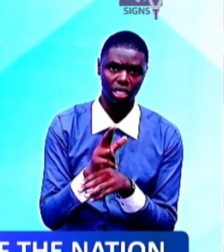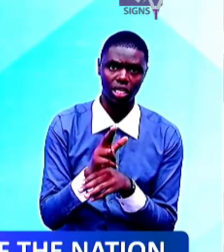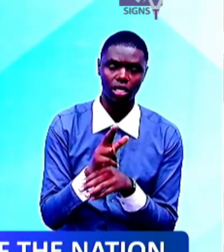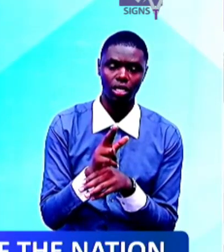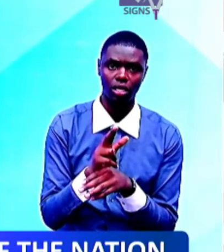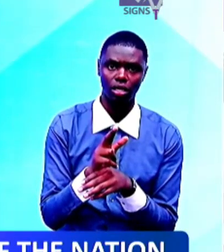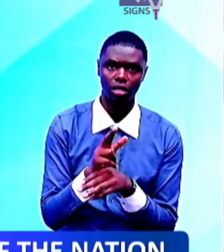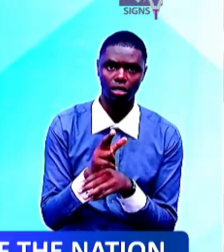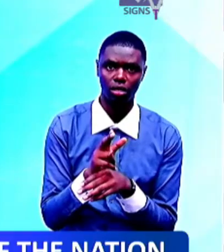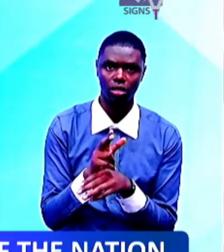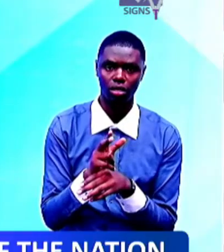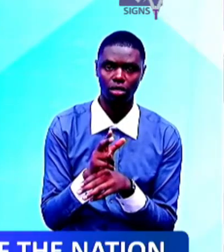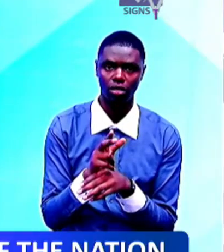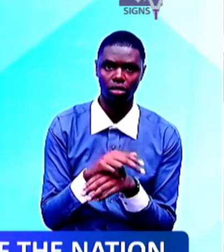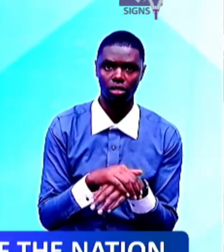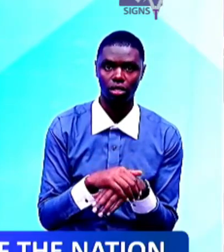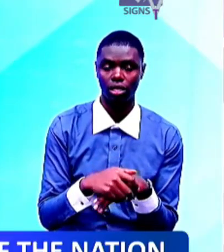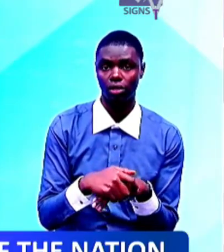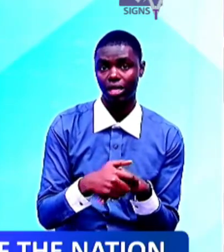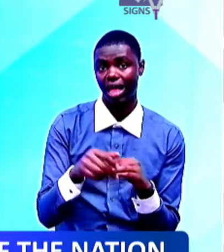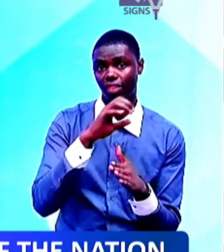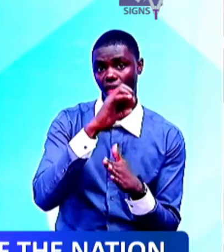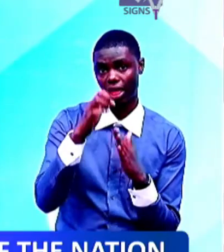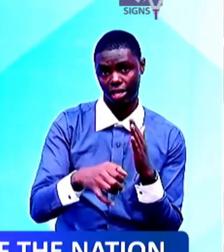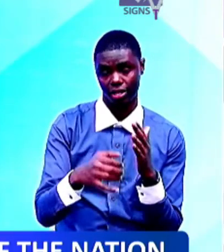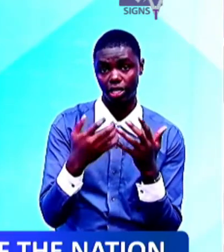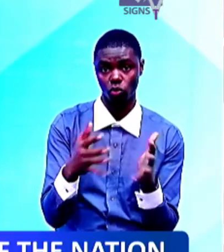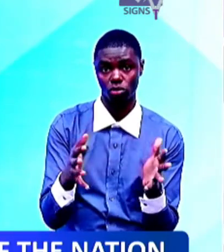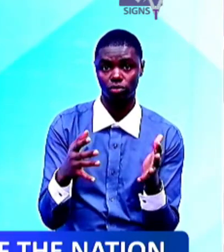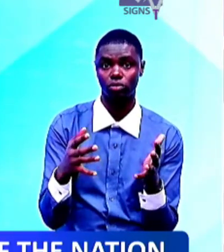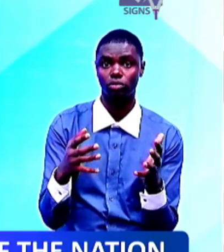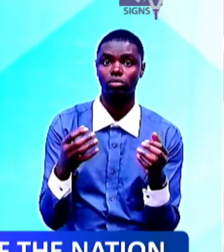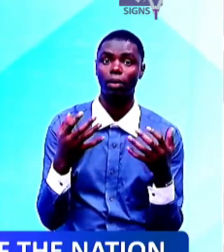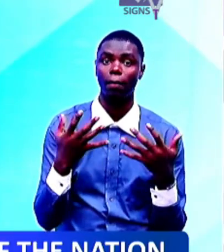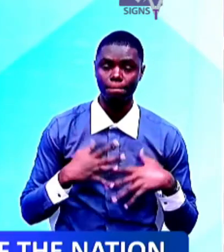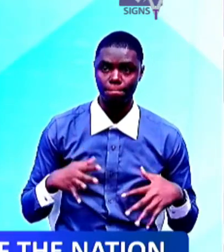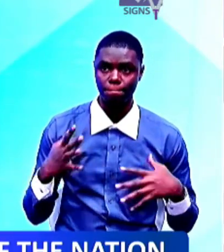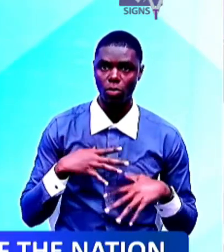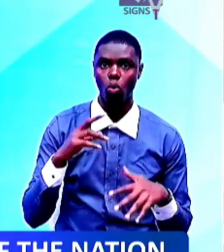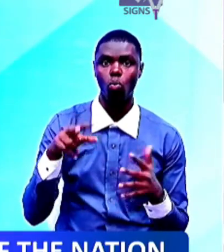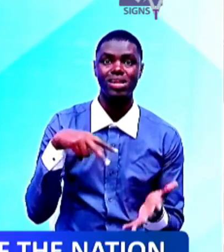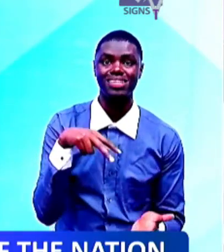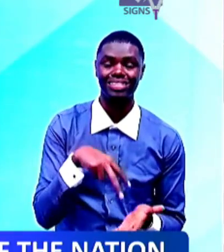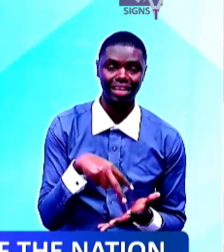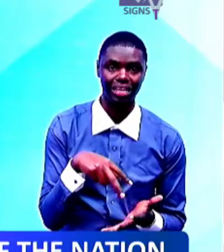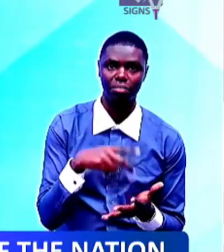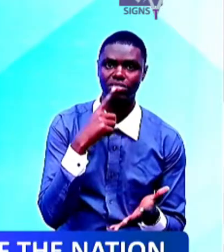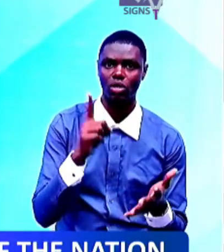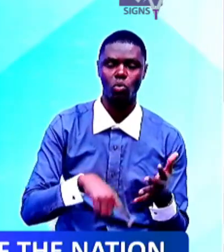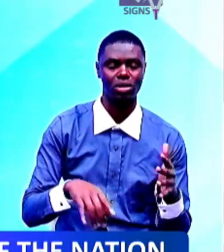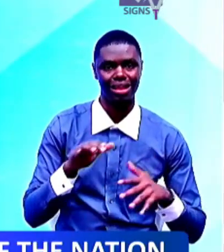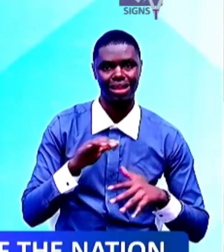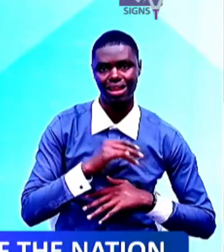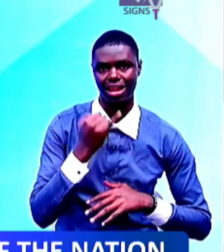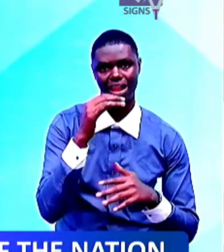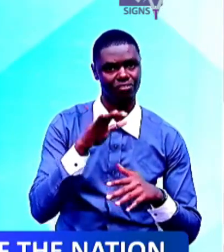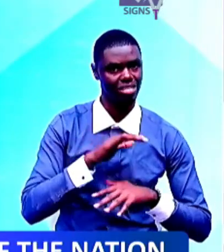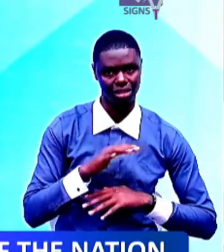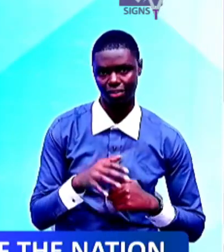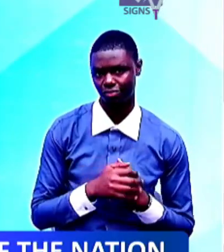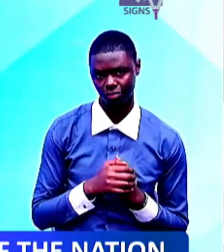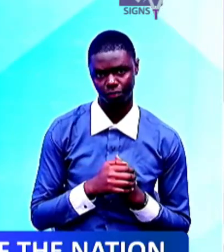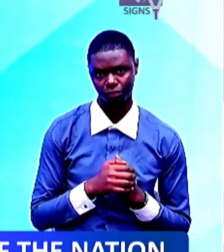lose. Because eventually the masses would stand up and say that enough is